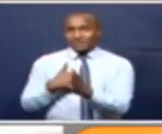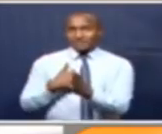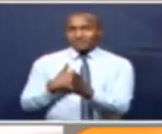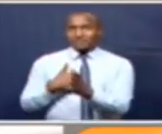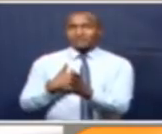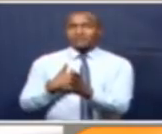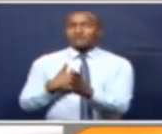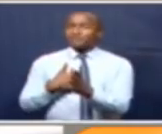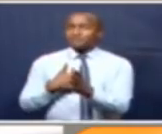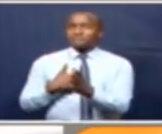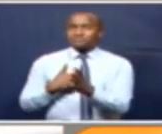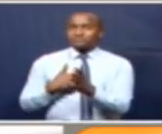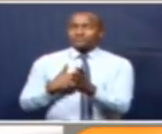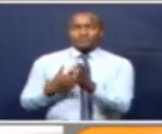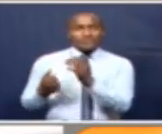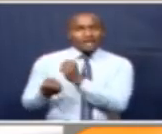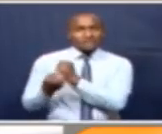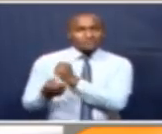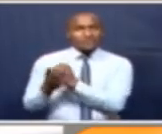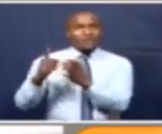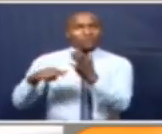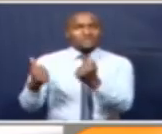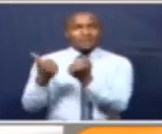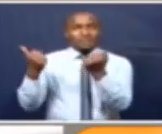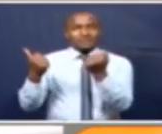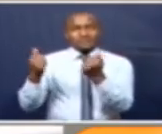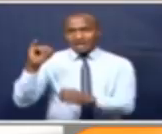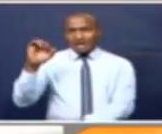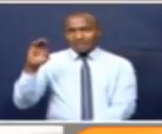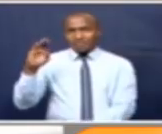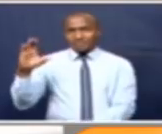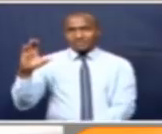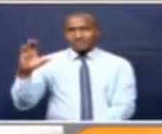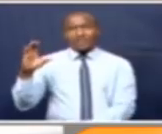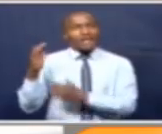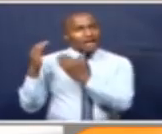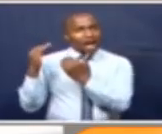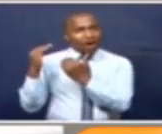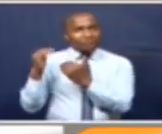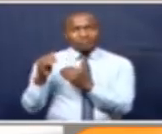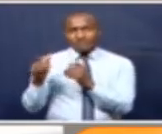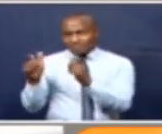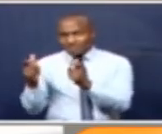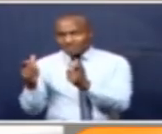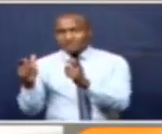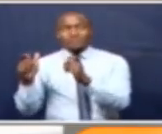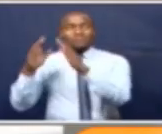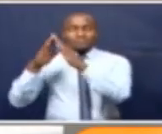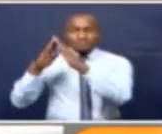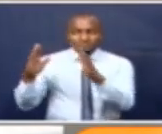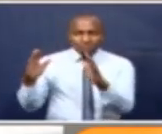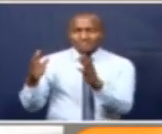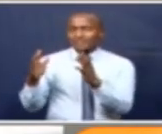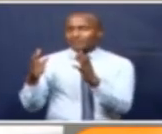to use it to explain what is going on in the commission, with a hope that the media, the business community, the religious leaders